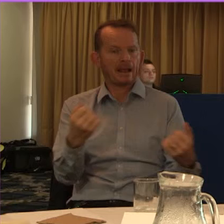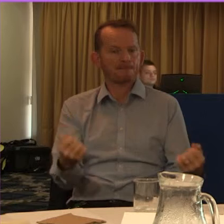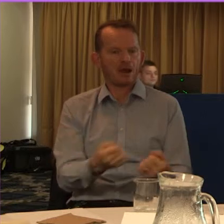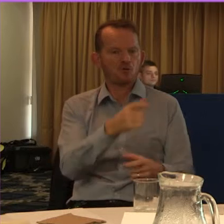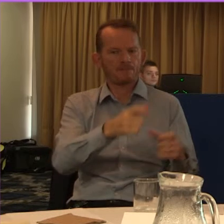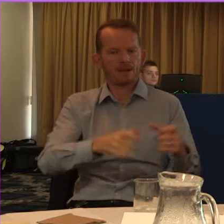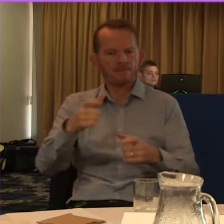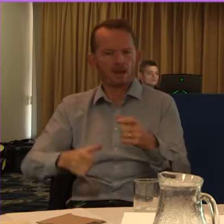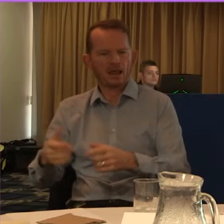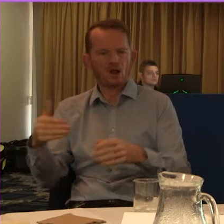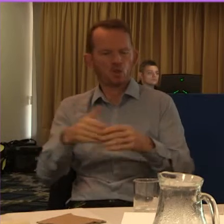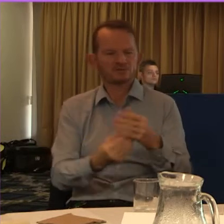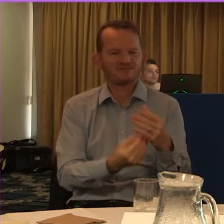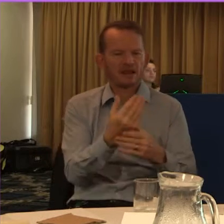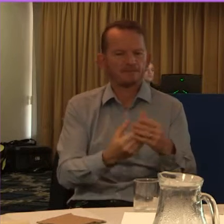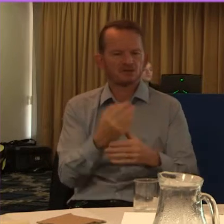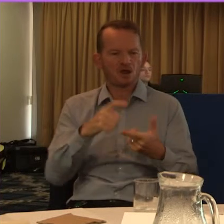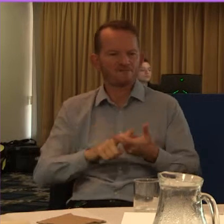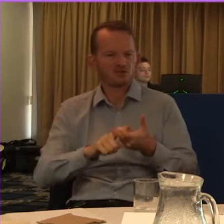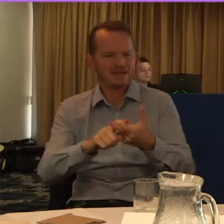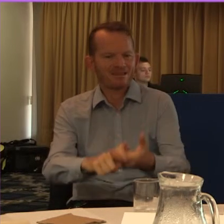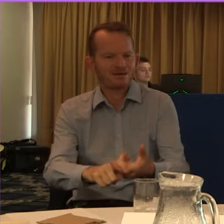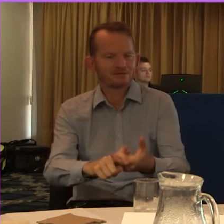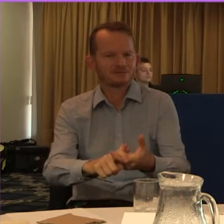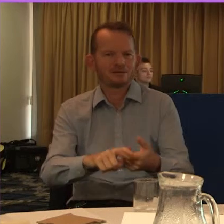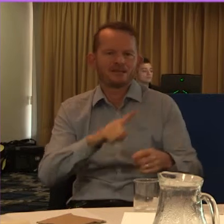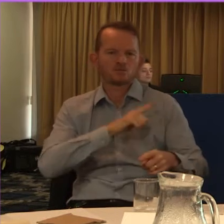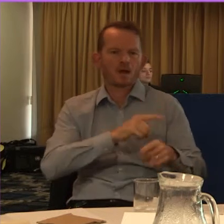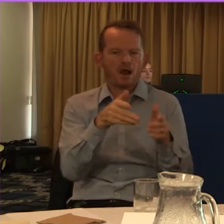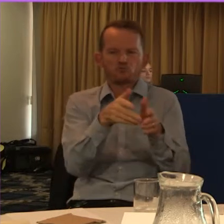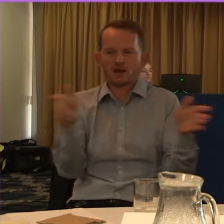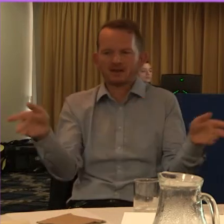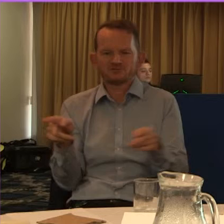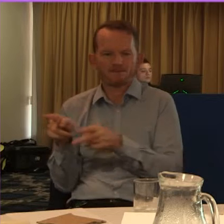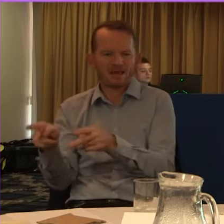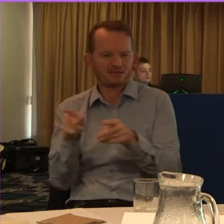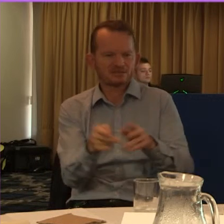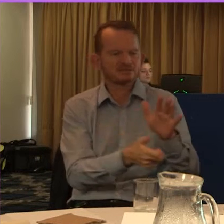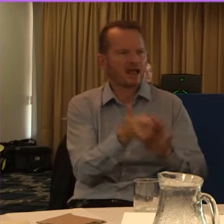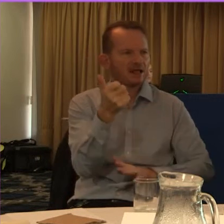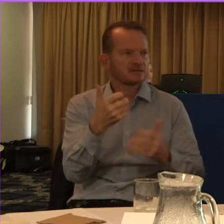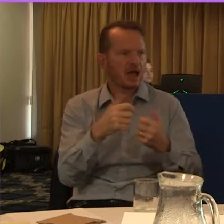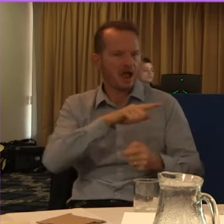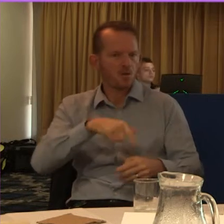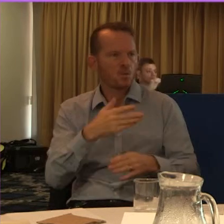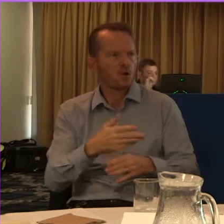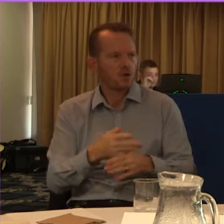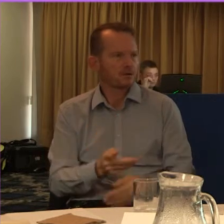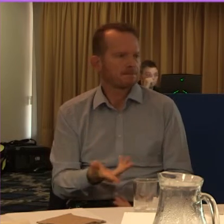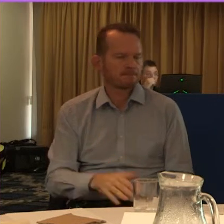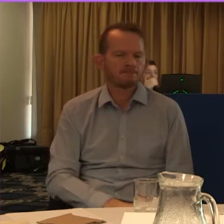and empowering people includes the development of resilience, and this is via a range of methods and styles in how we